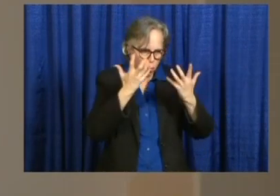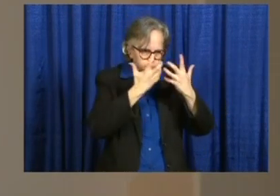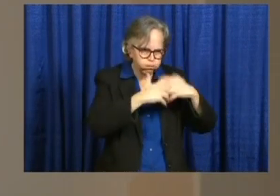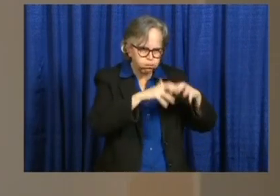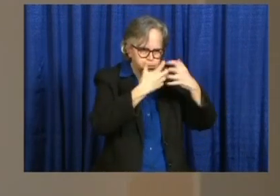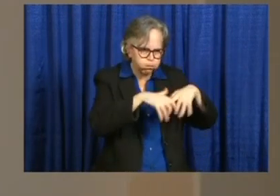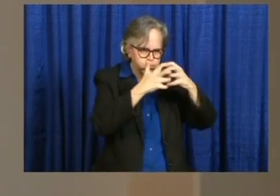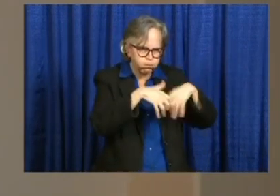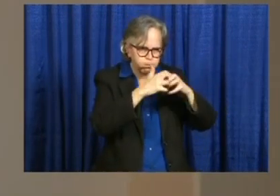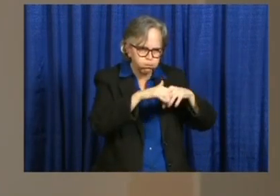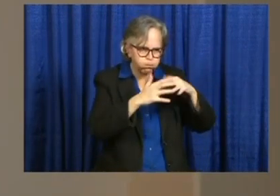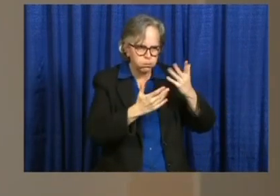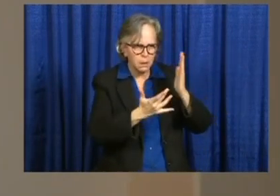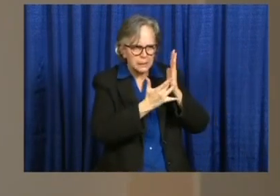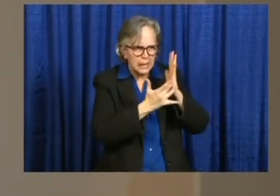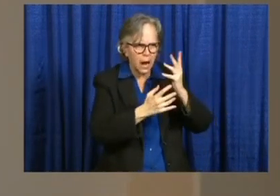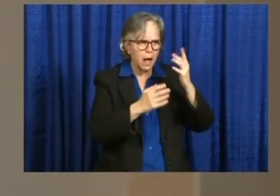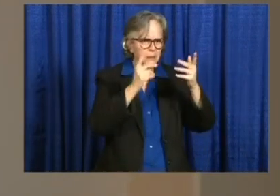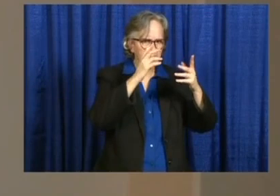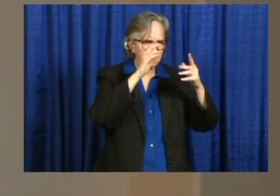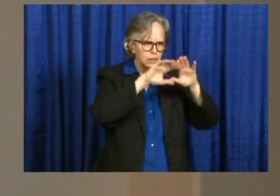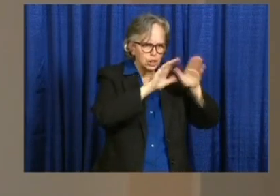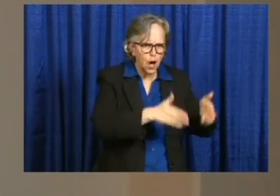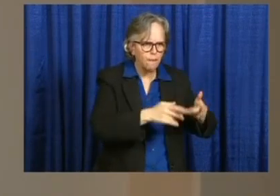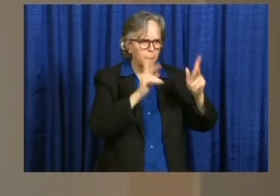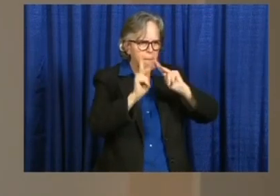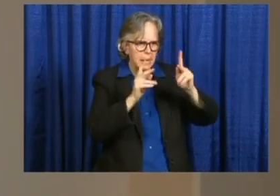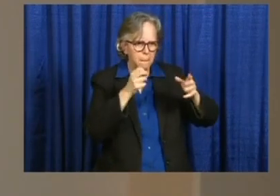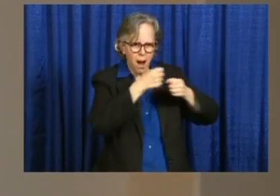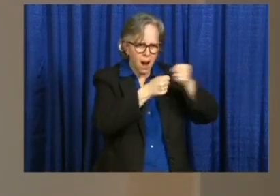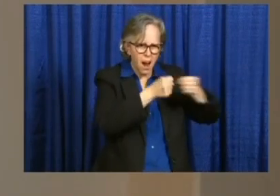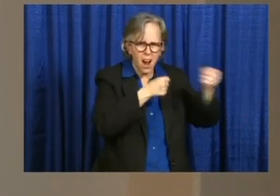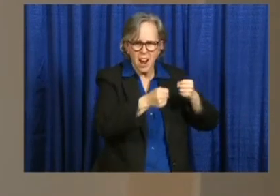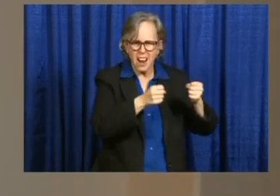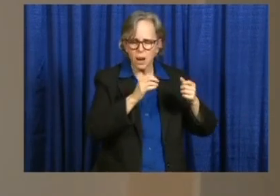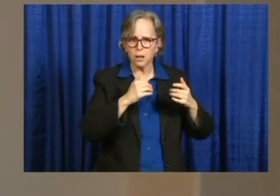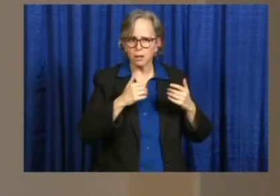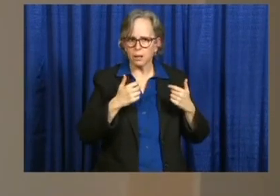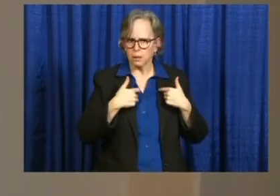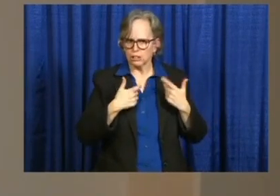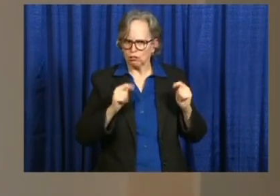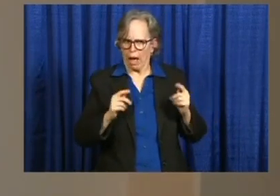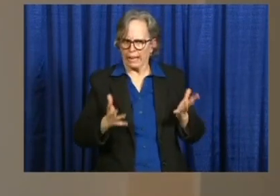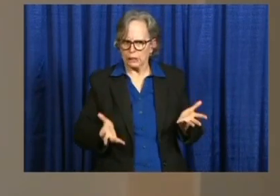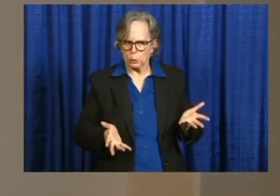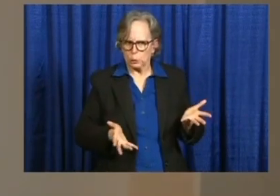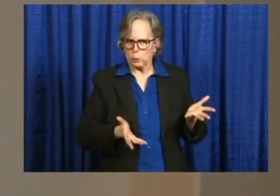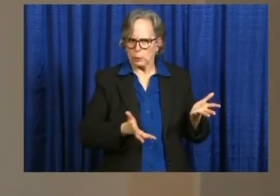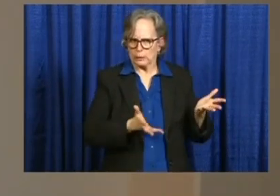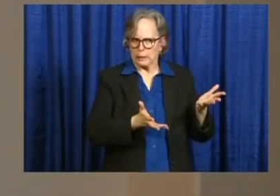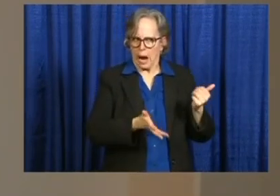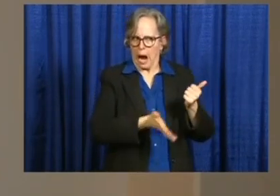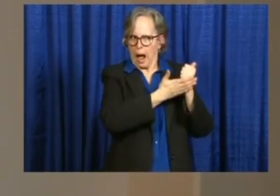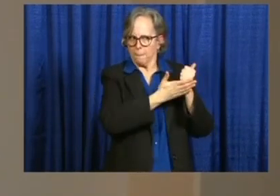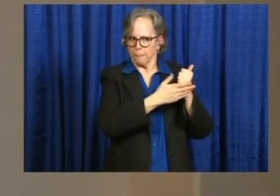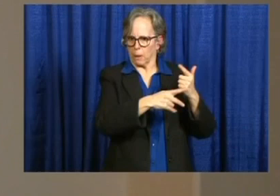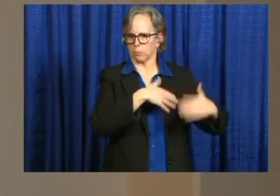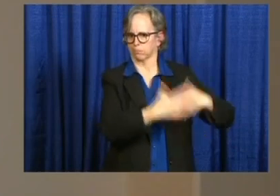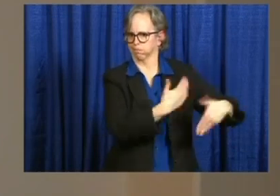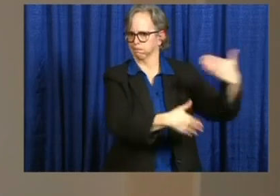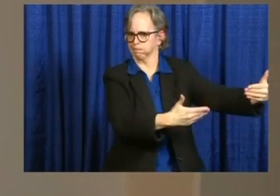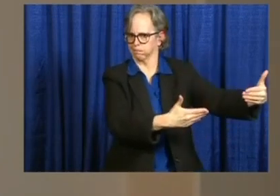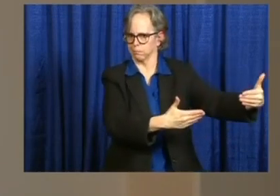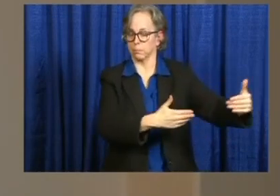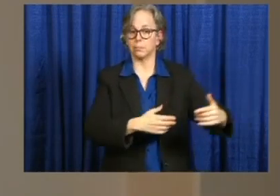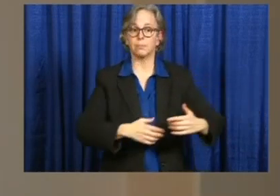and more reinforcements. And we have ordered those reinforcements to the front lines to help them in the work that they